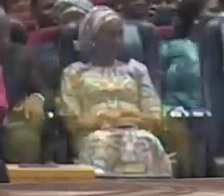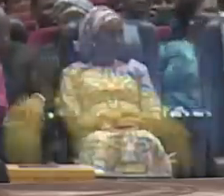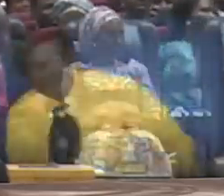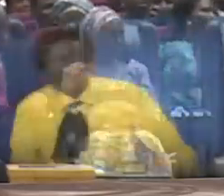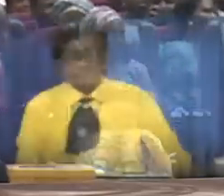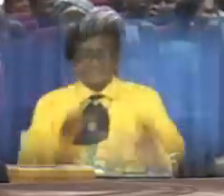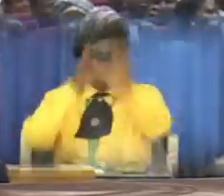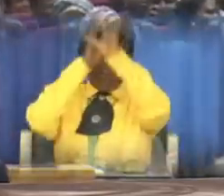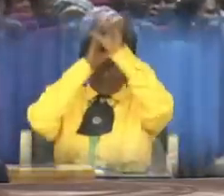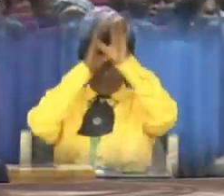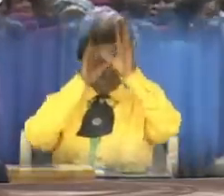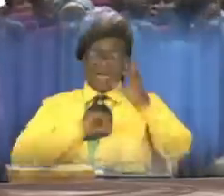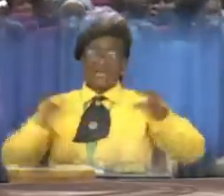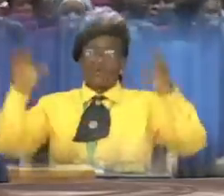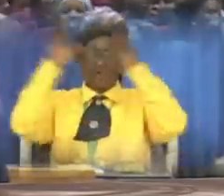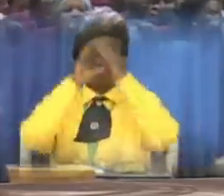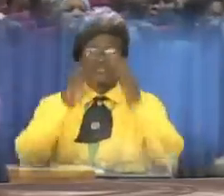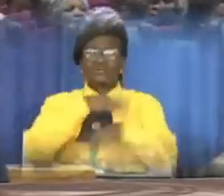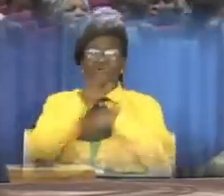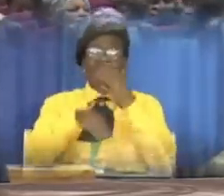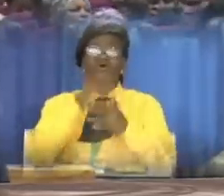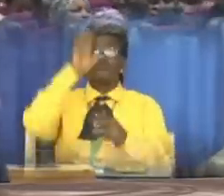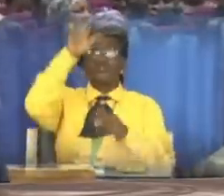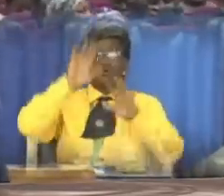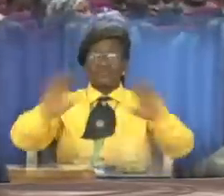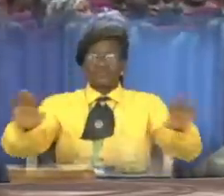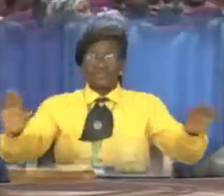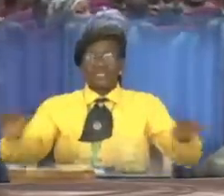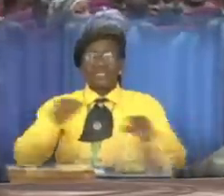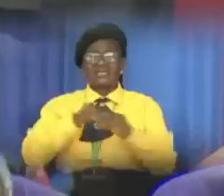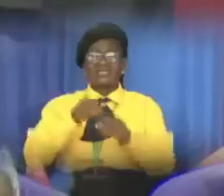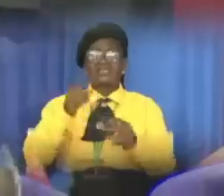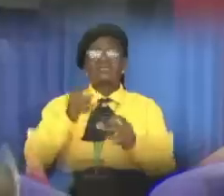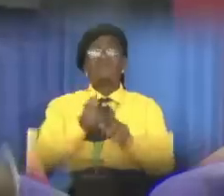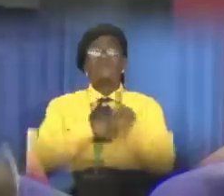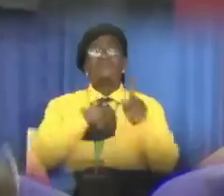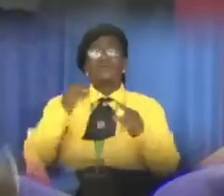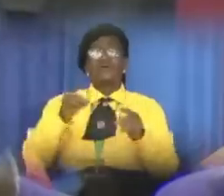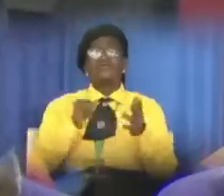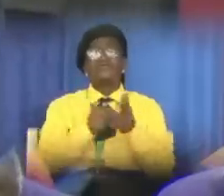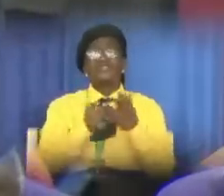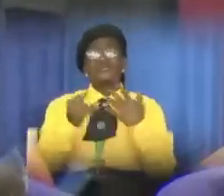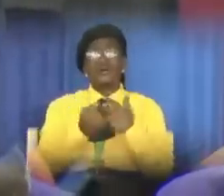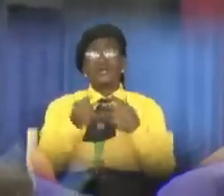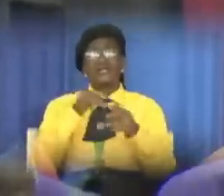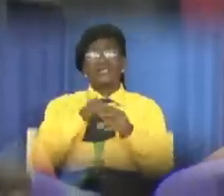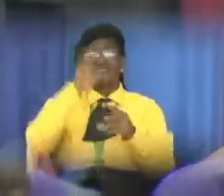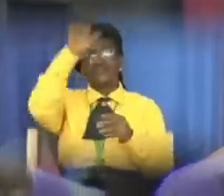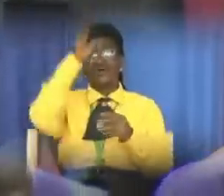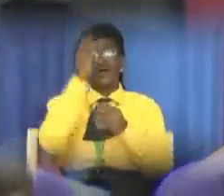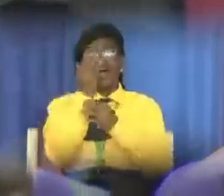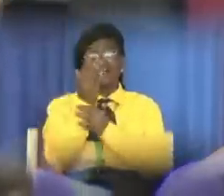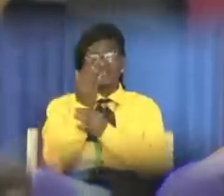Father, I'm committing all your children born in the month of January into your hands.